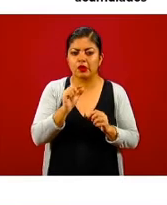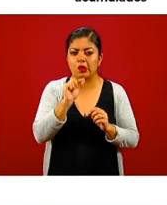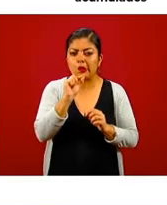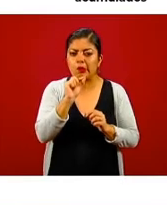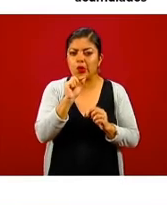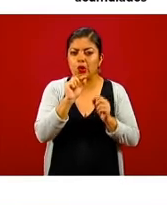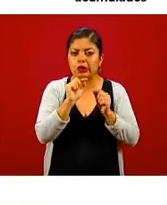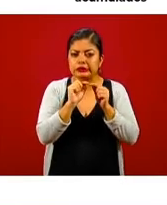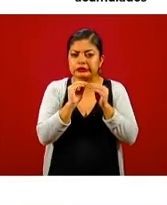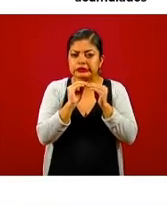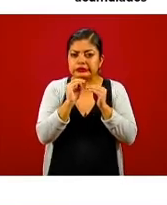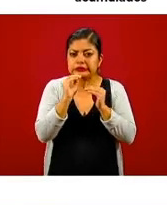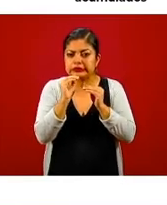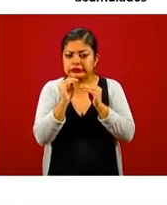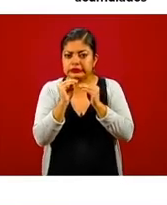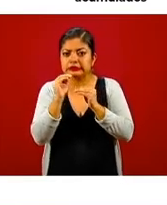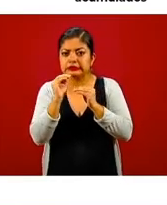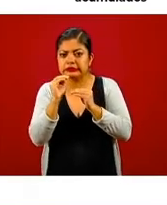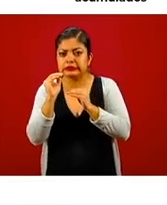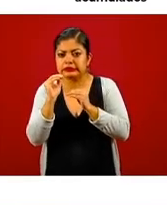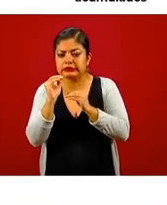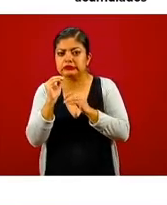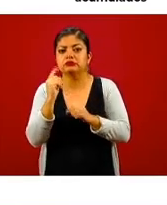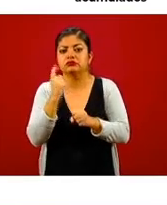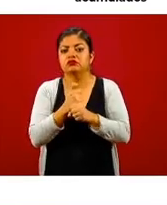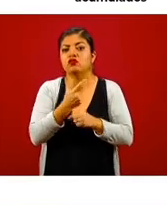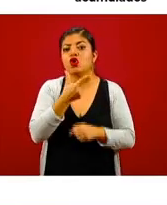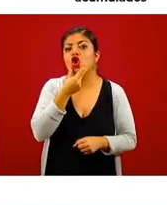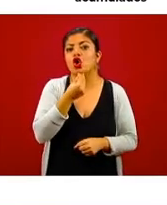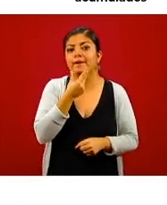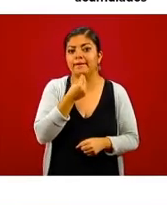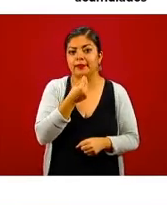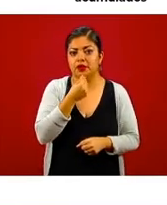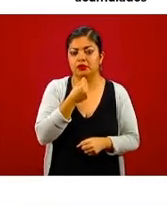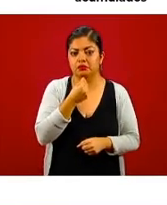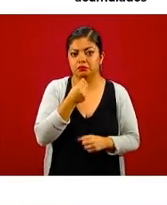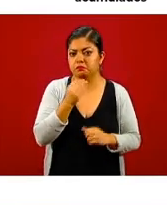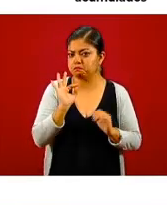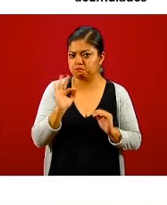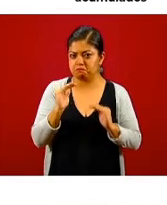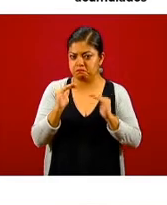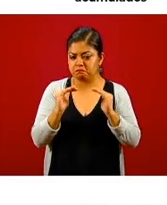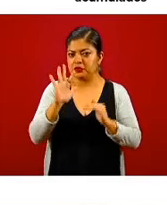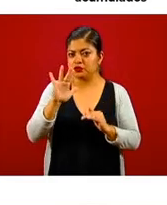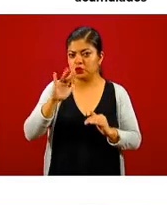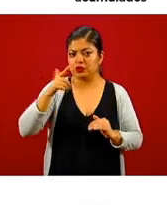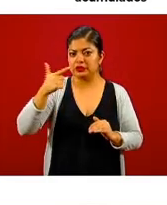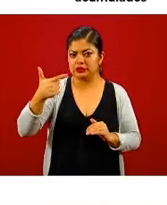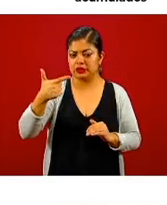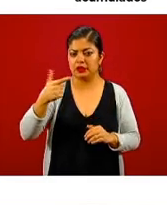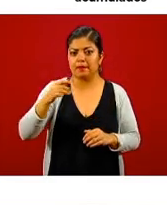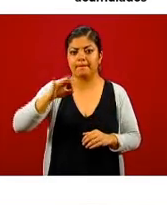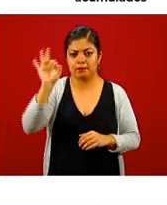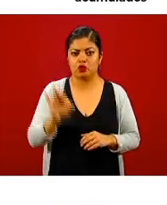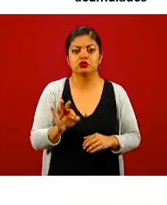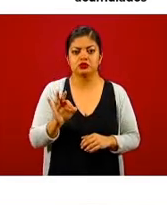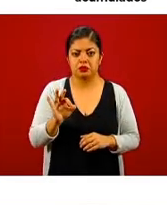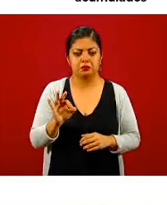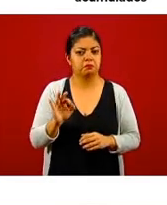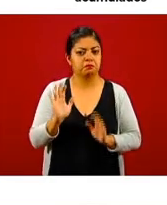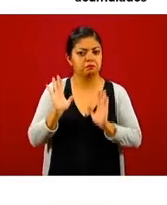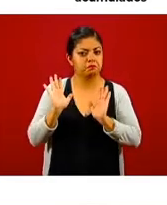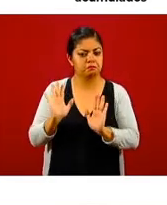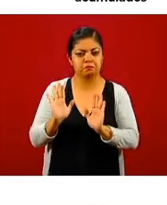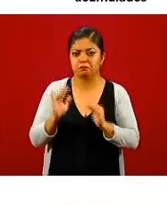There's always a bit of an increase or a sort of a predisposition for men, and that has